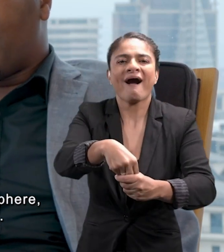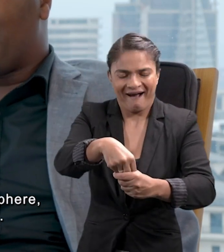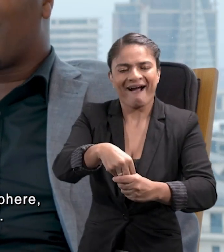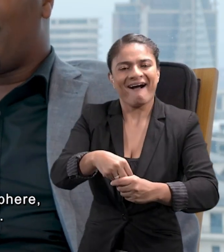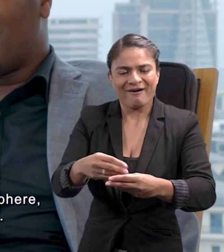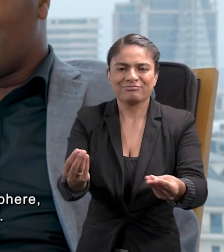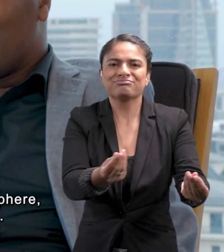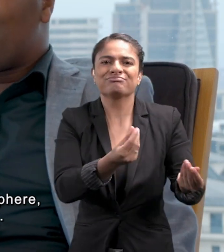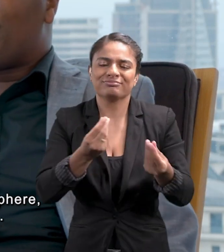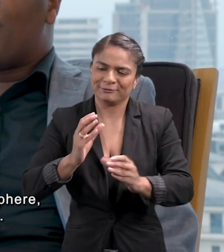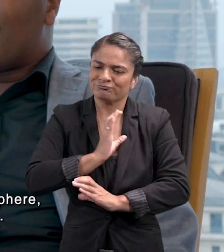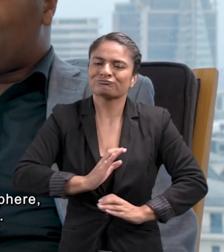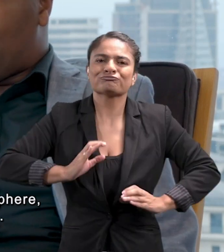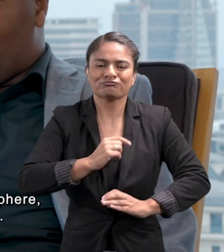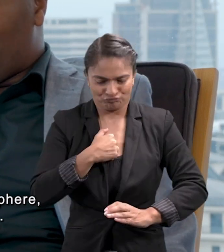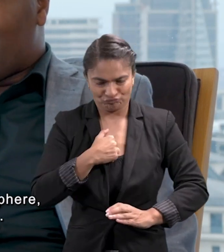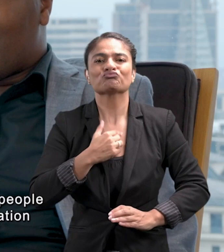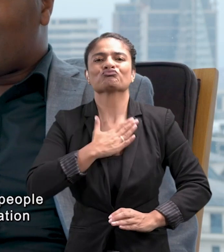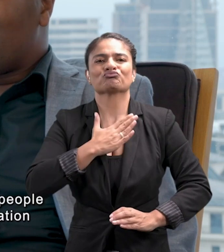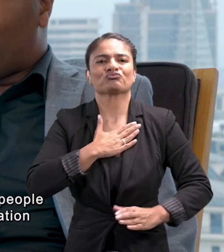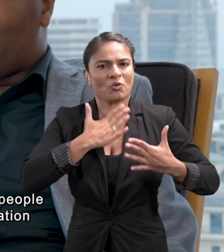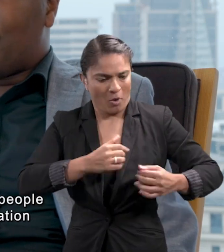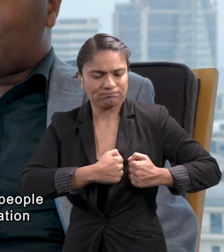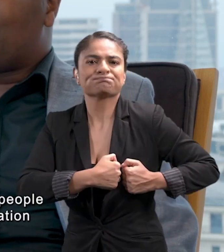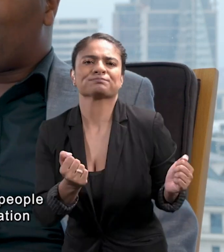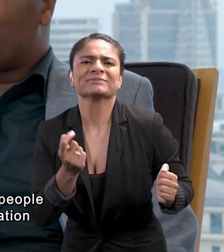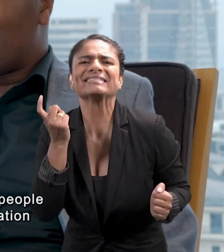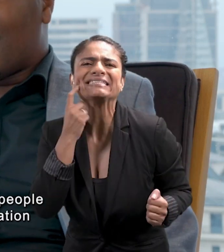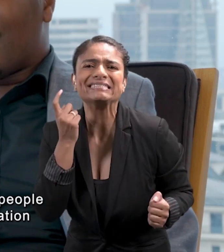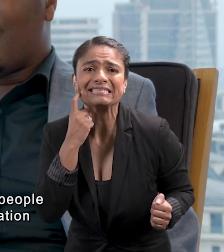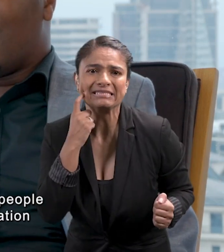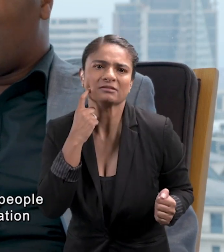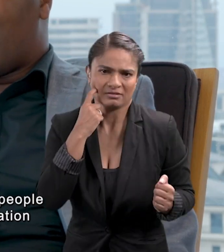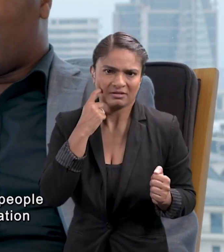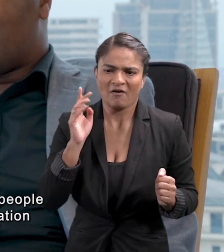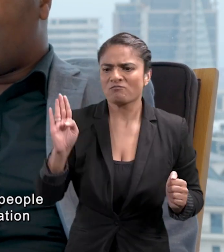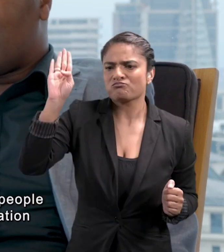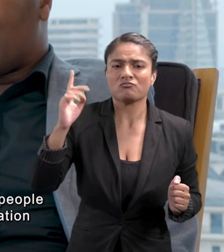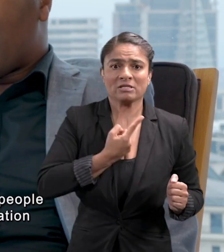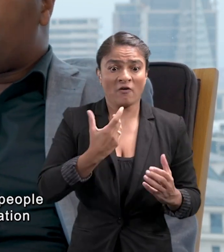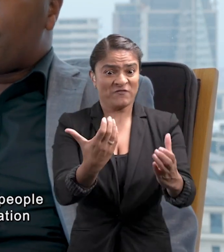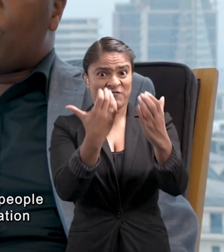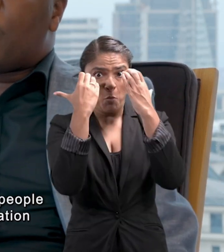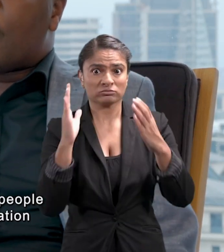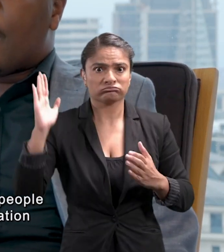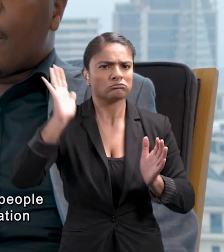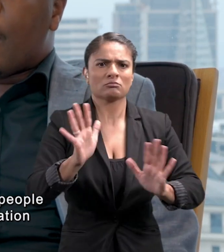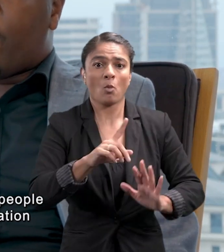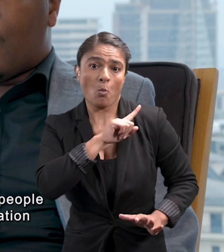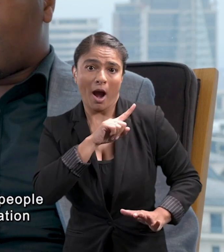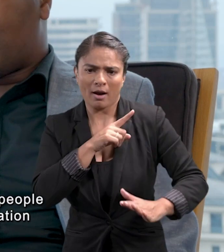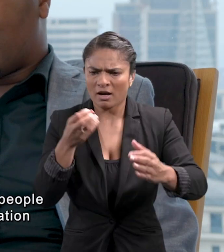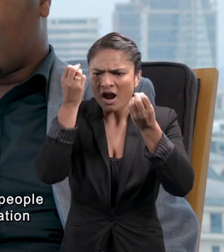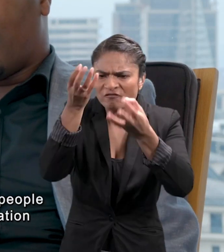atmosphere to be welcoming, you feel like you belong, it's easier for you to voluntarily declare, and people that can